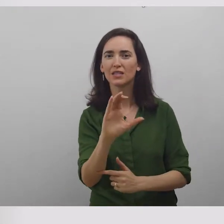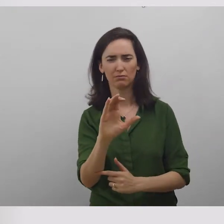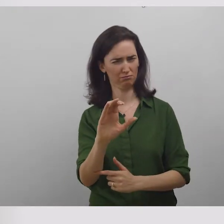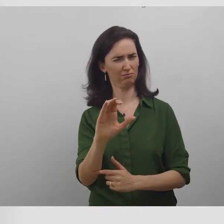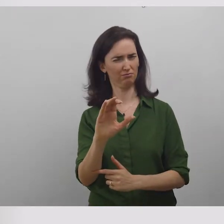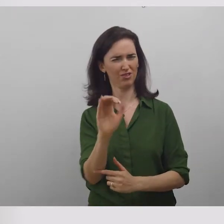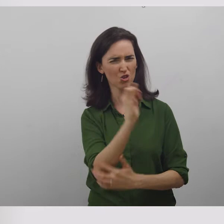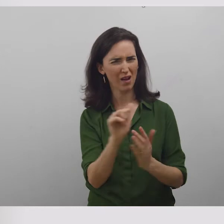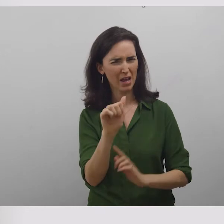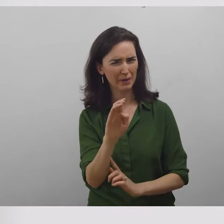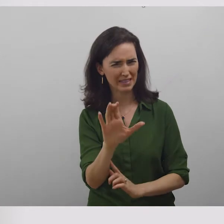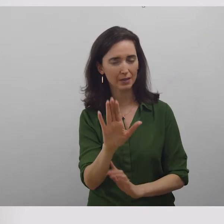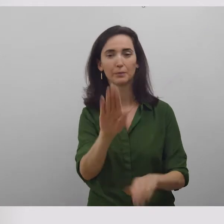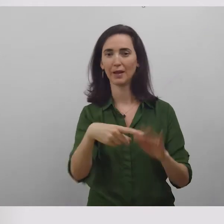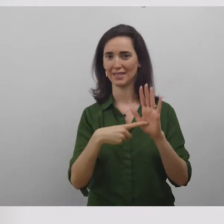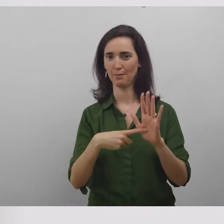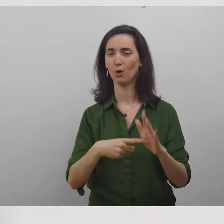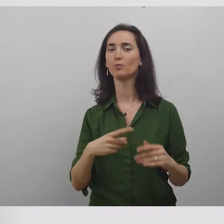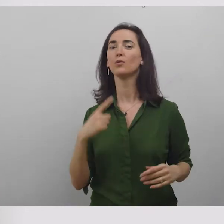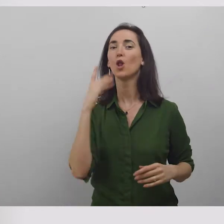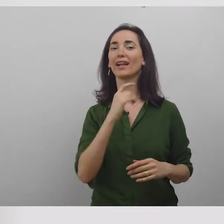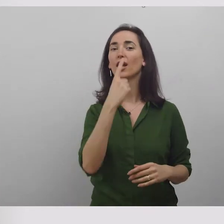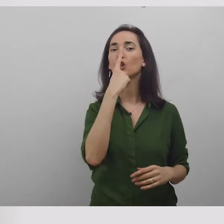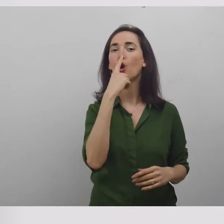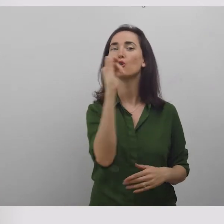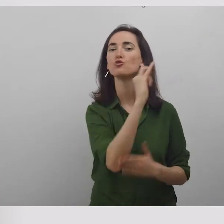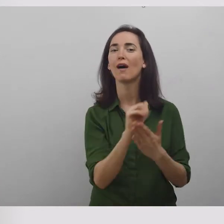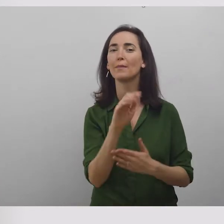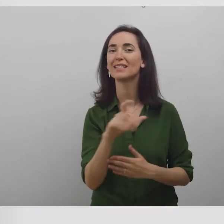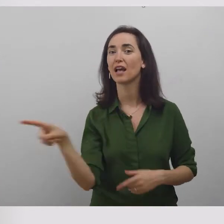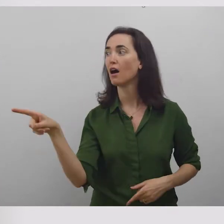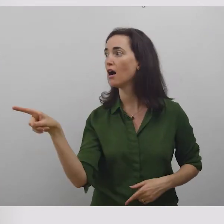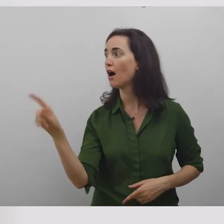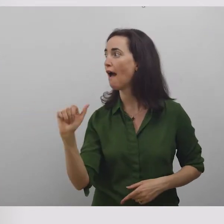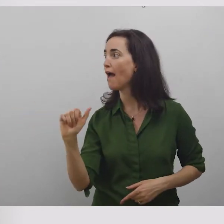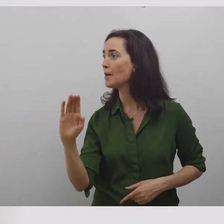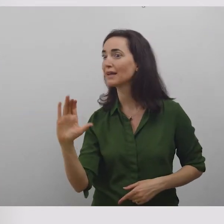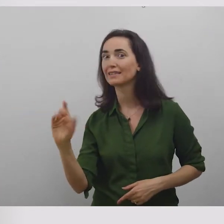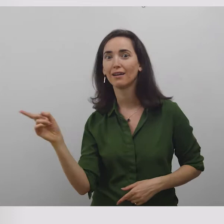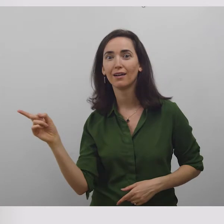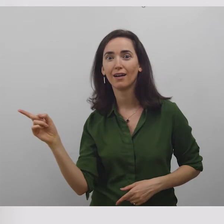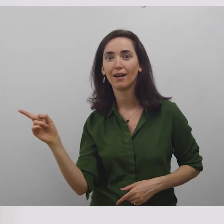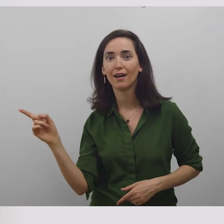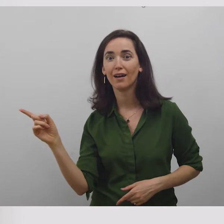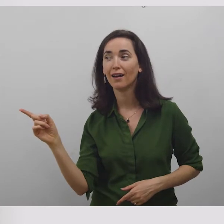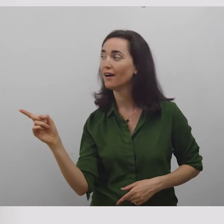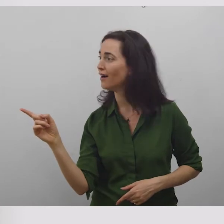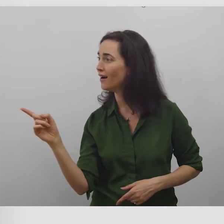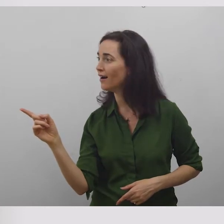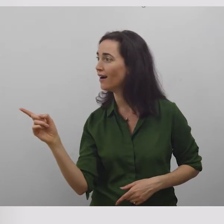it. So, for example, you can pretend to draw the alphabet with your nose. A,